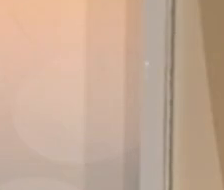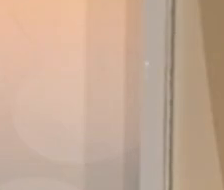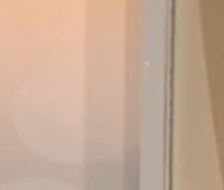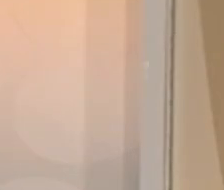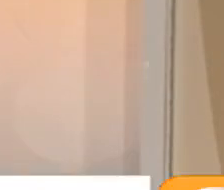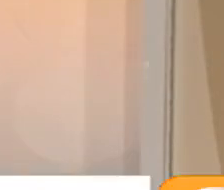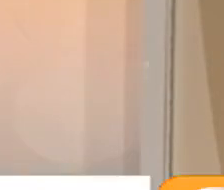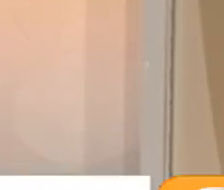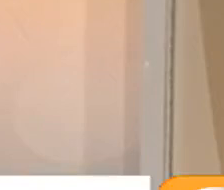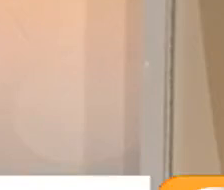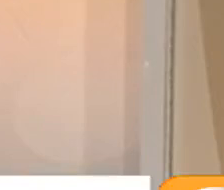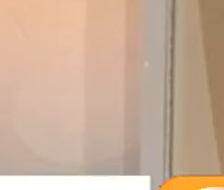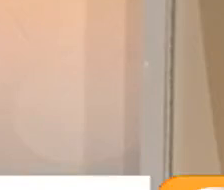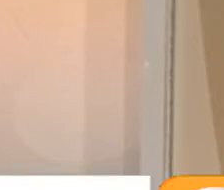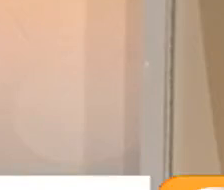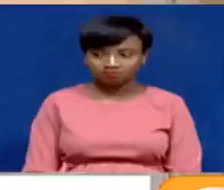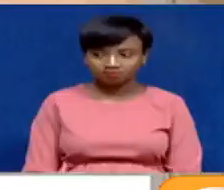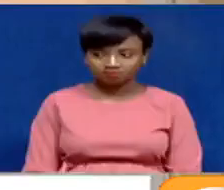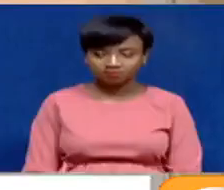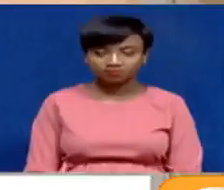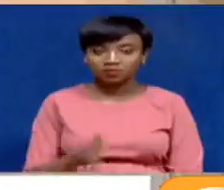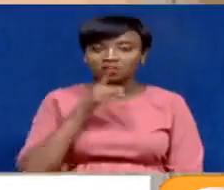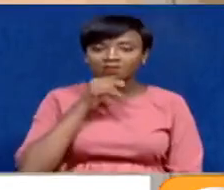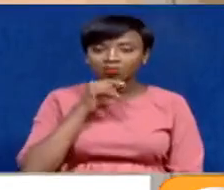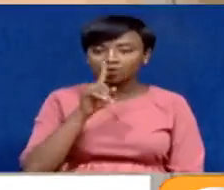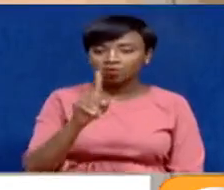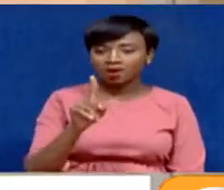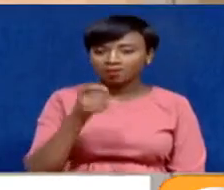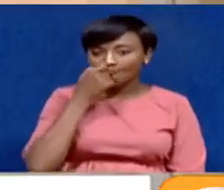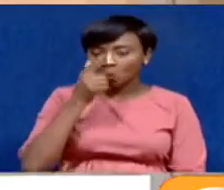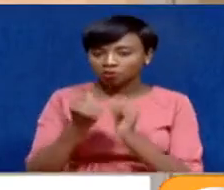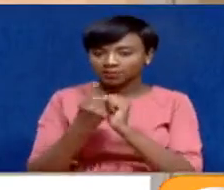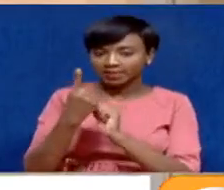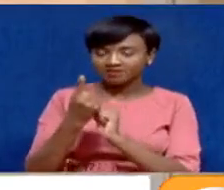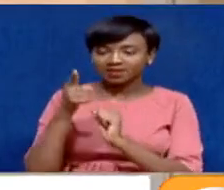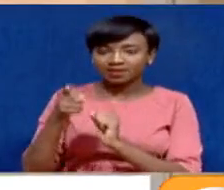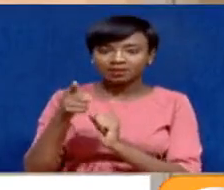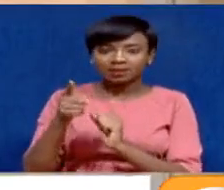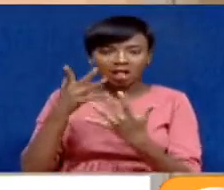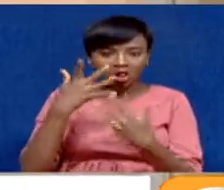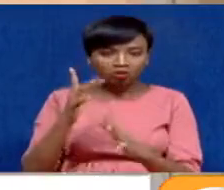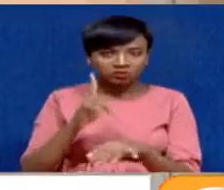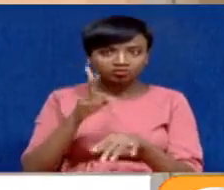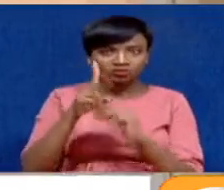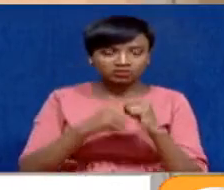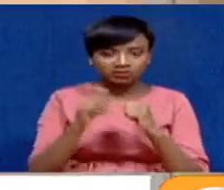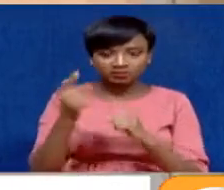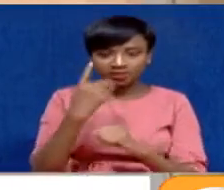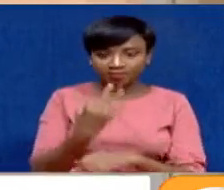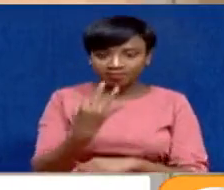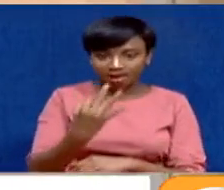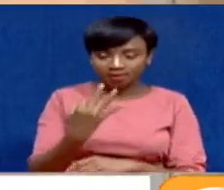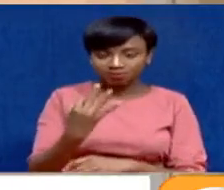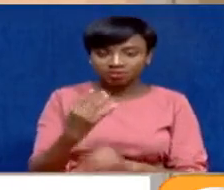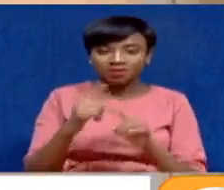come to terms with his harrowing demise. Emmanuel Kipkemboi went missing on the 26th of March, and his body